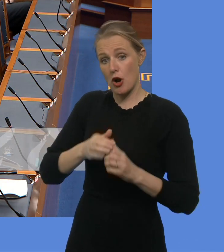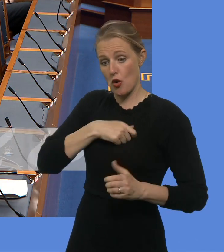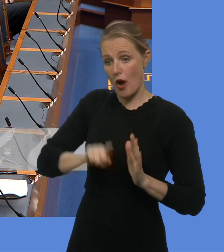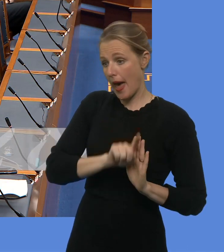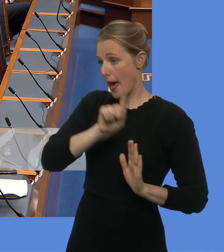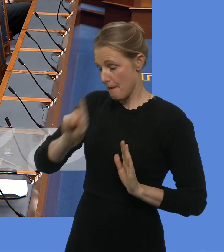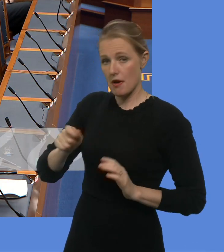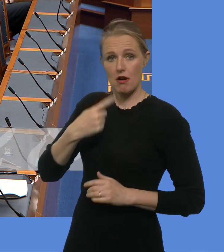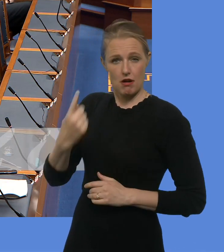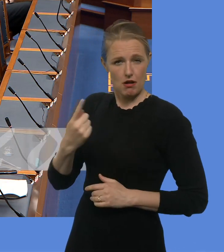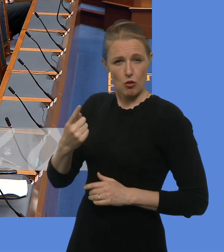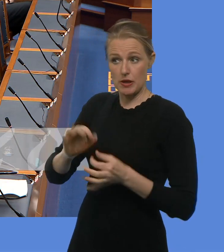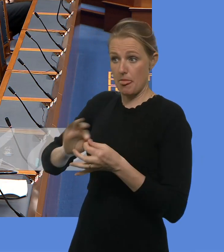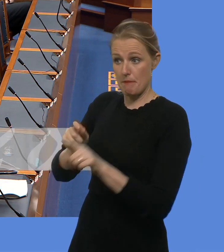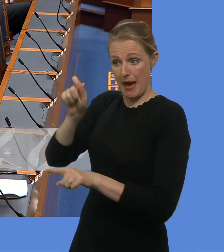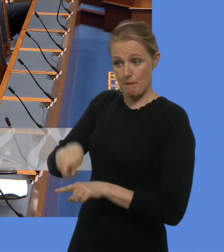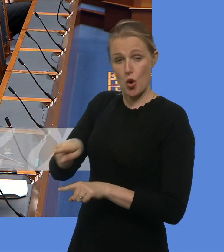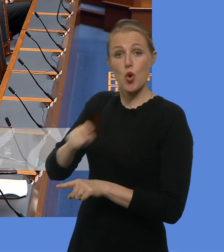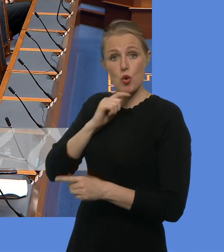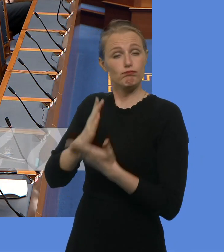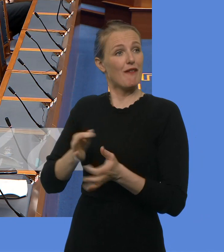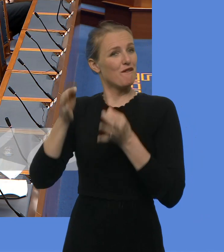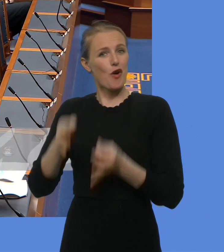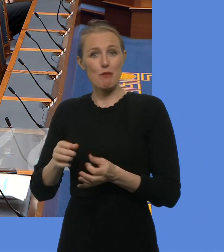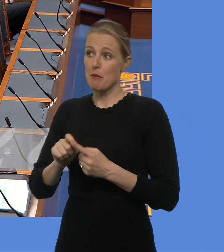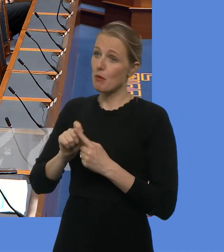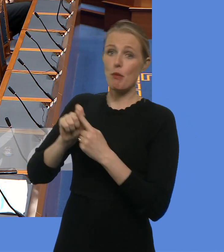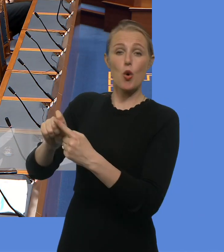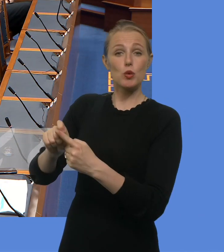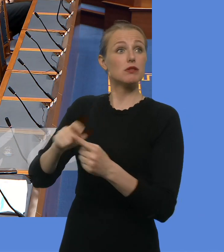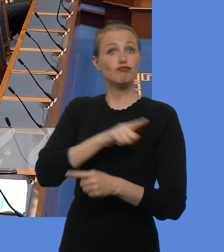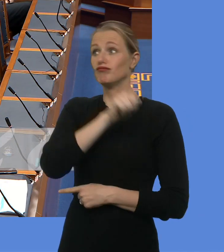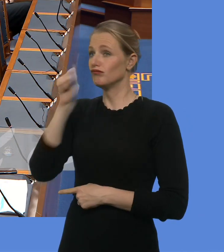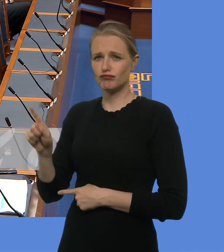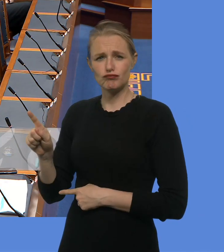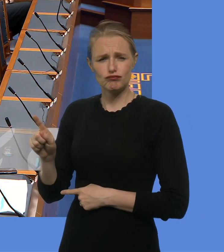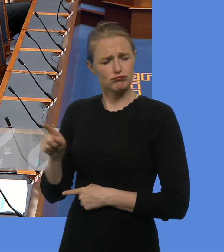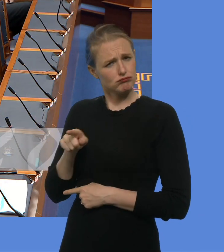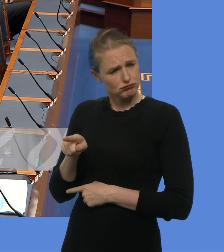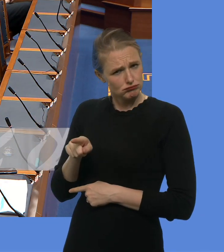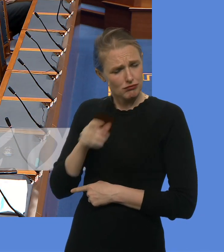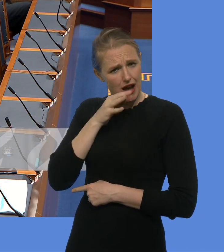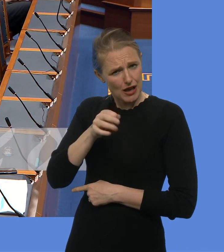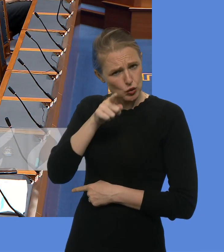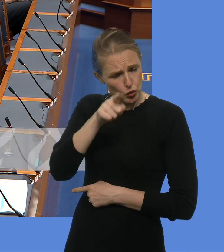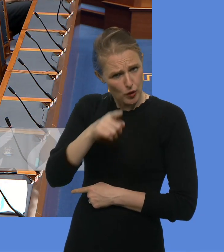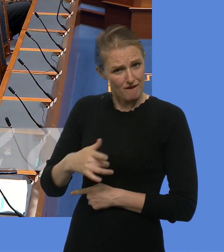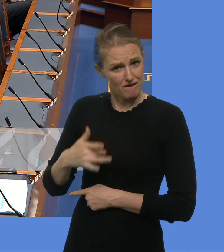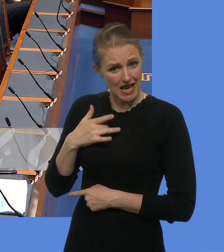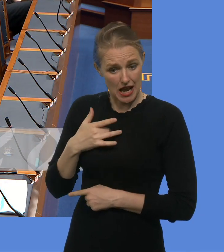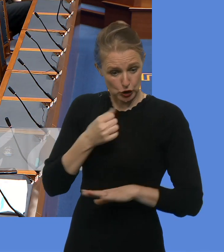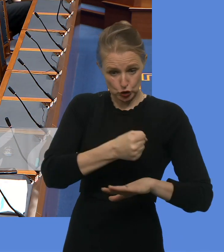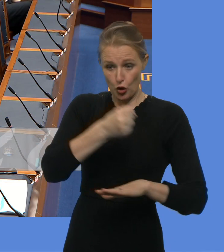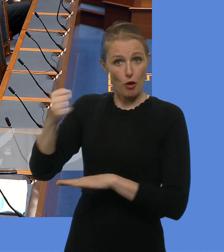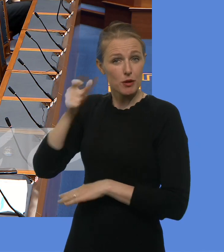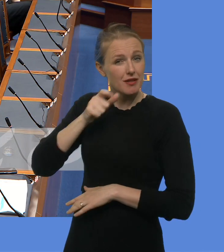Education Authority Board who formally proposed that a secondment be agreed. So can I ask you, do you think that the secondment